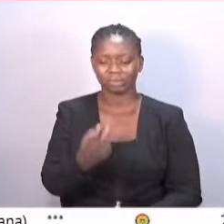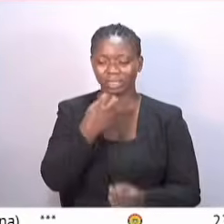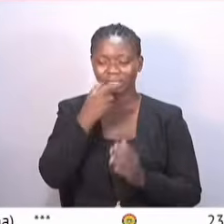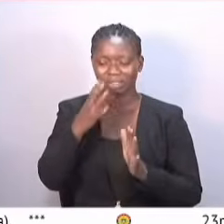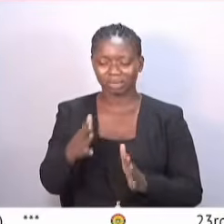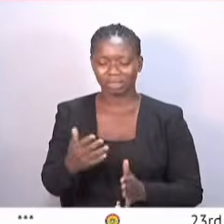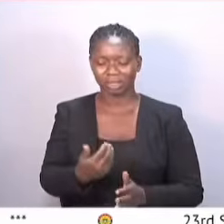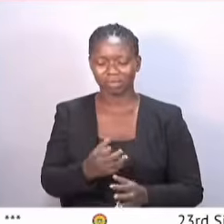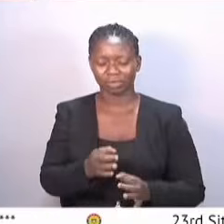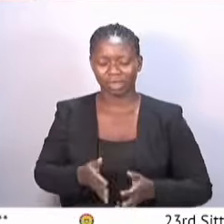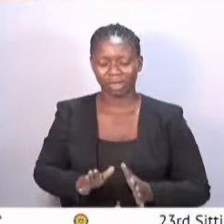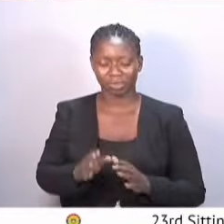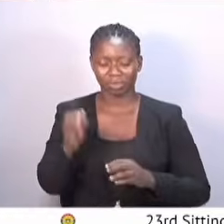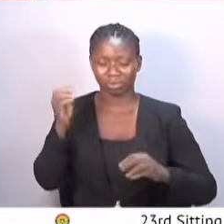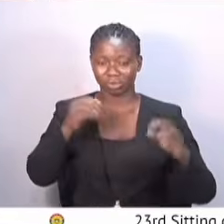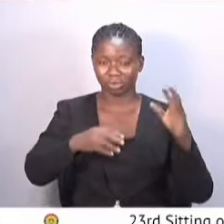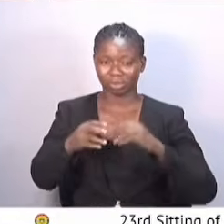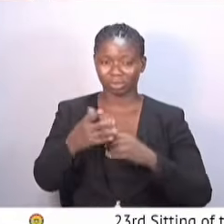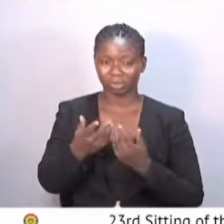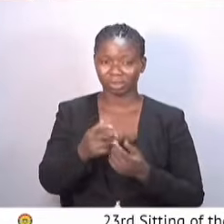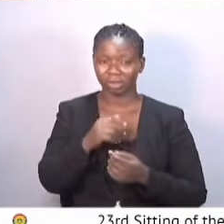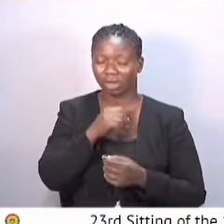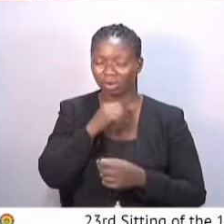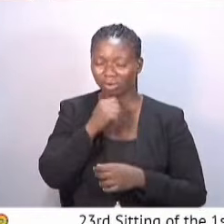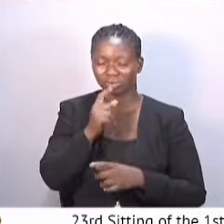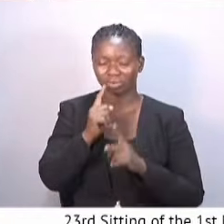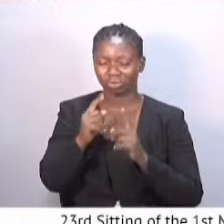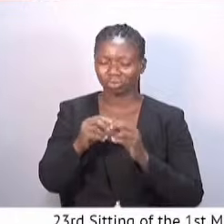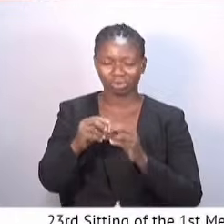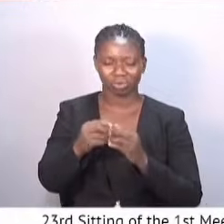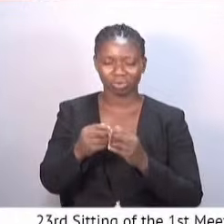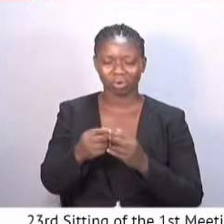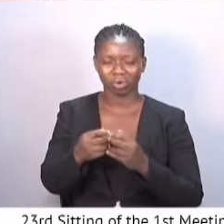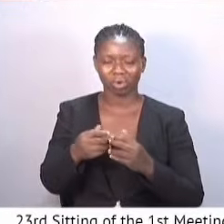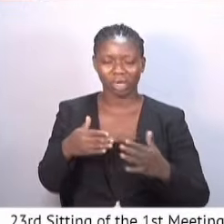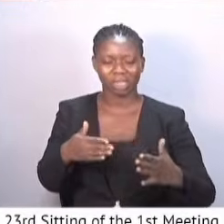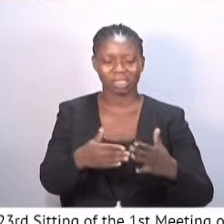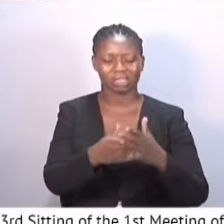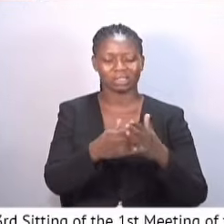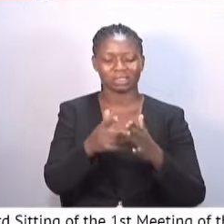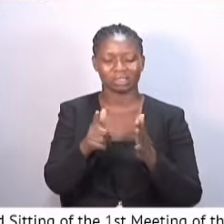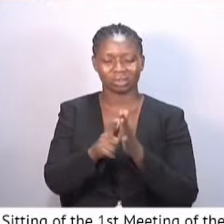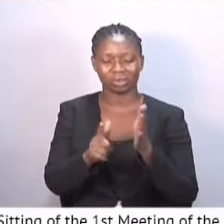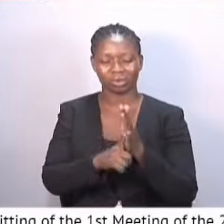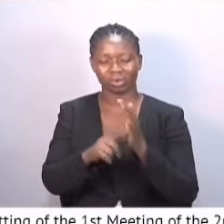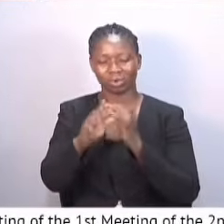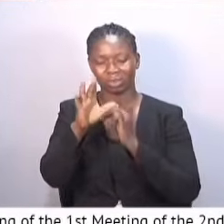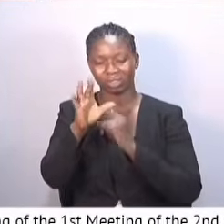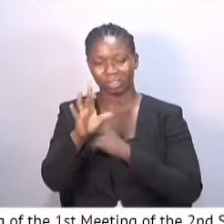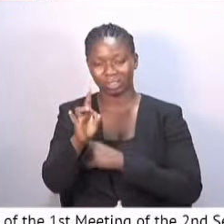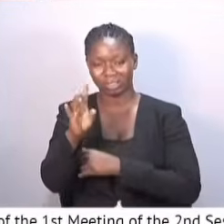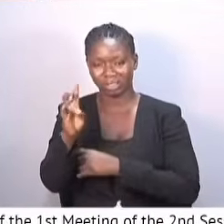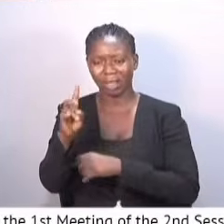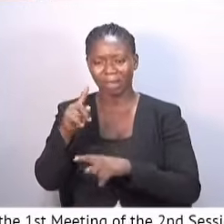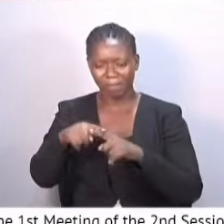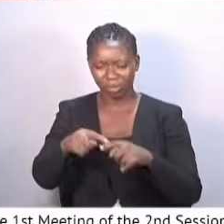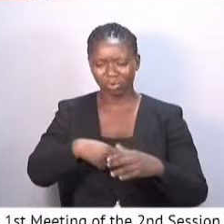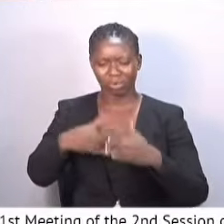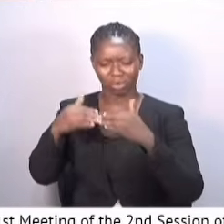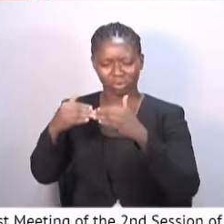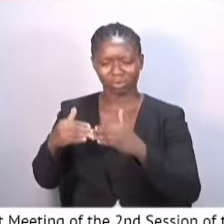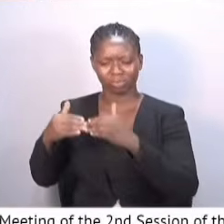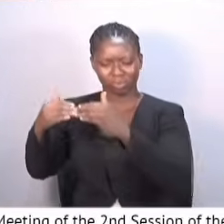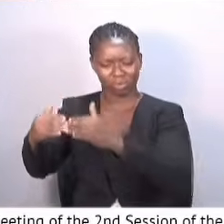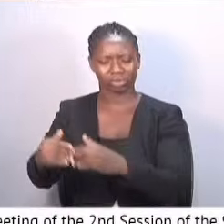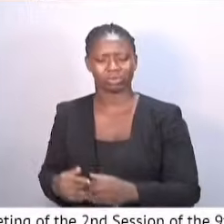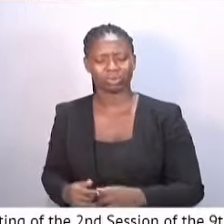Speaker, if you permit me to make some comment, I don't want to be offensive for Order 88.7. Yes. But we must be progressive as a